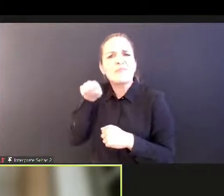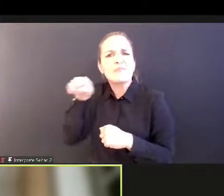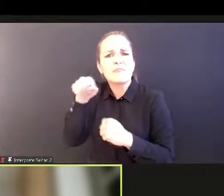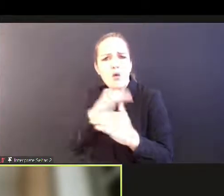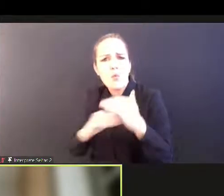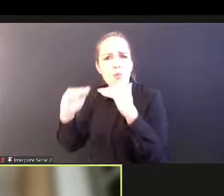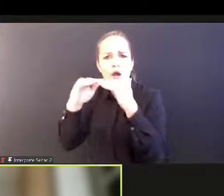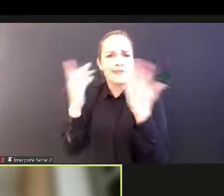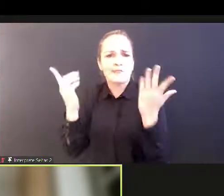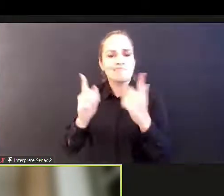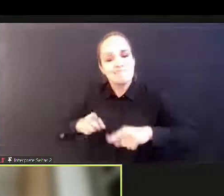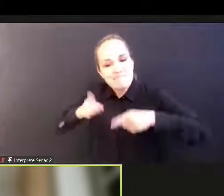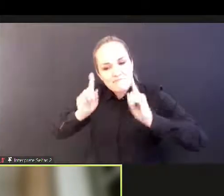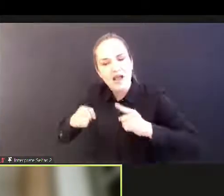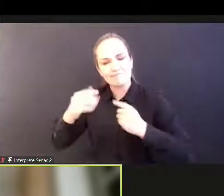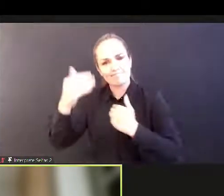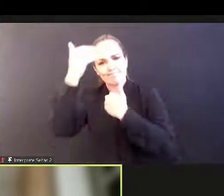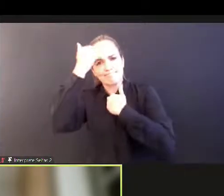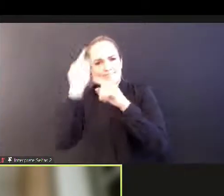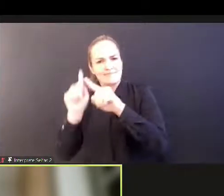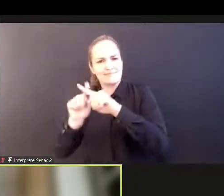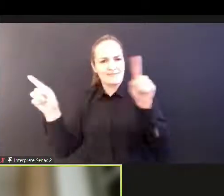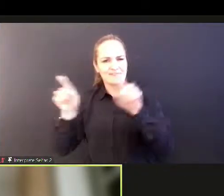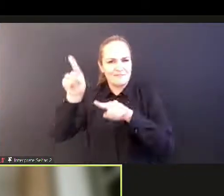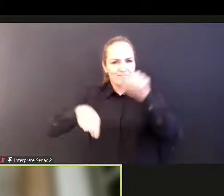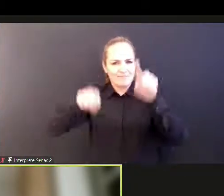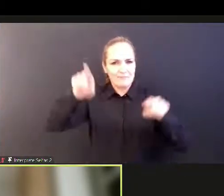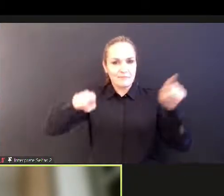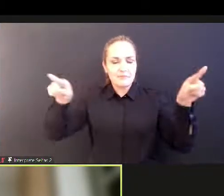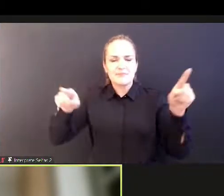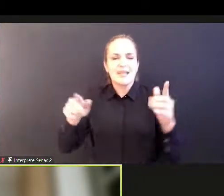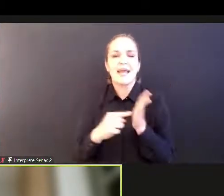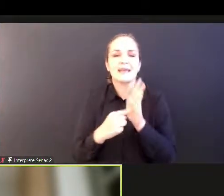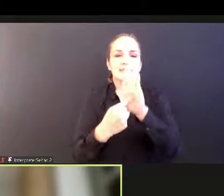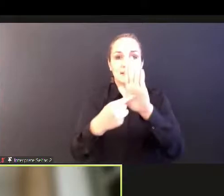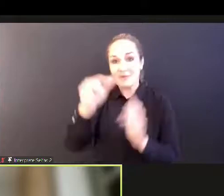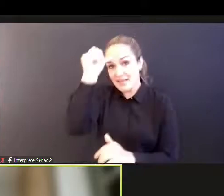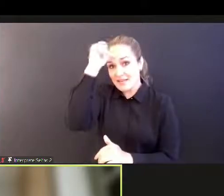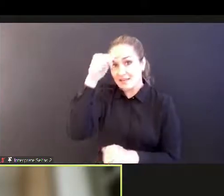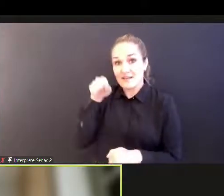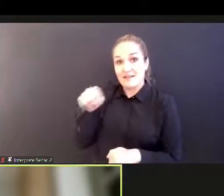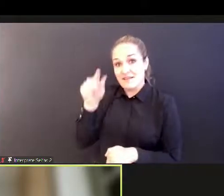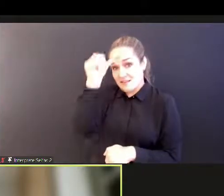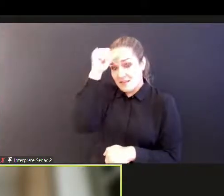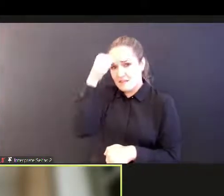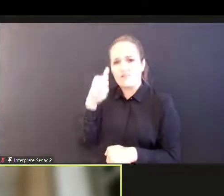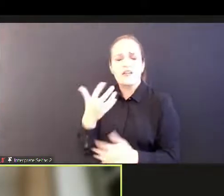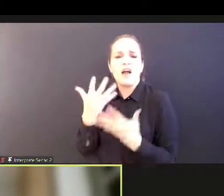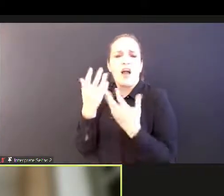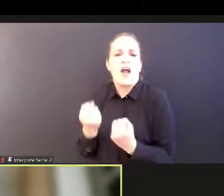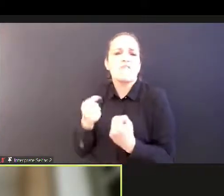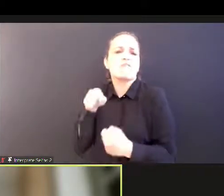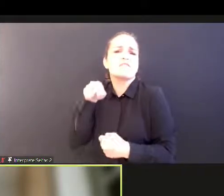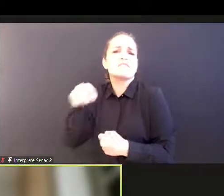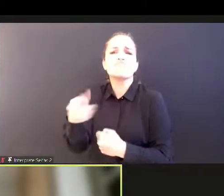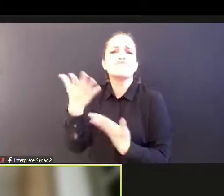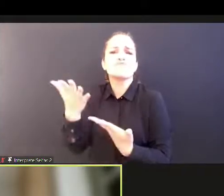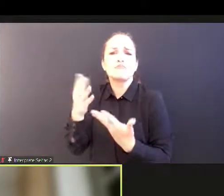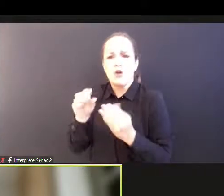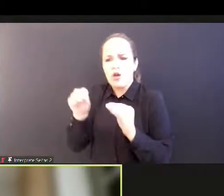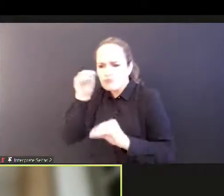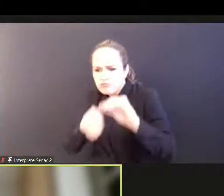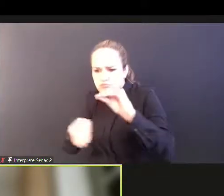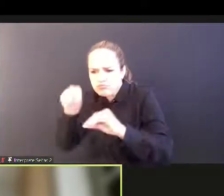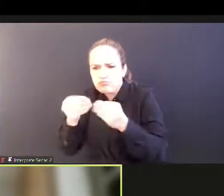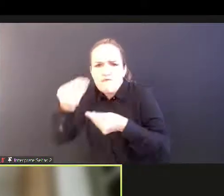for instance, take India. As I was saying, you have financial engineering, R&D, market research, etc. But then you also have